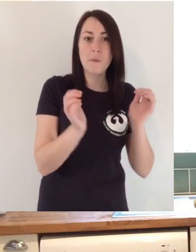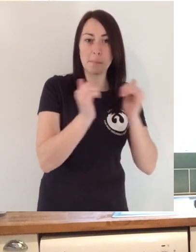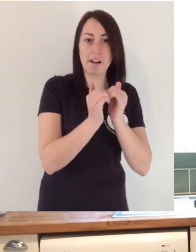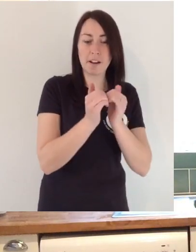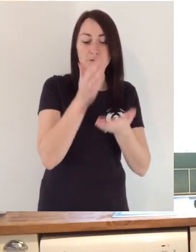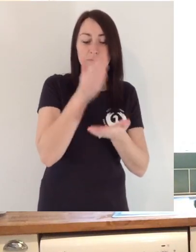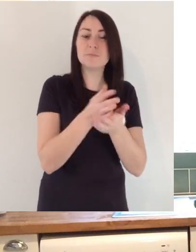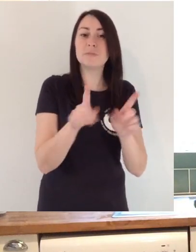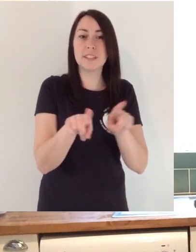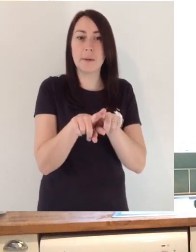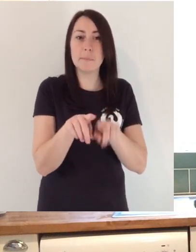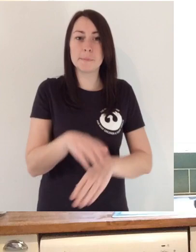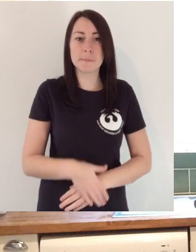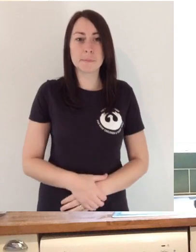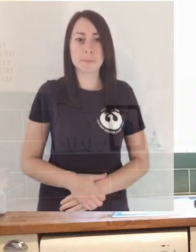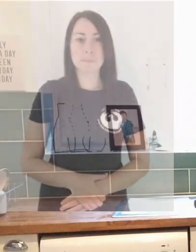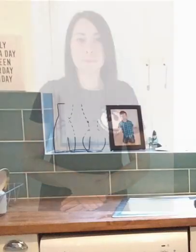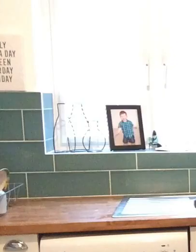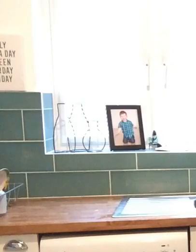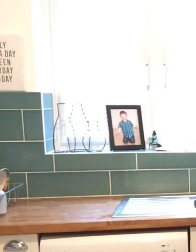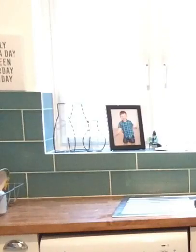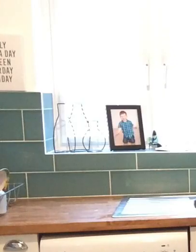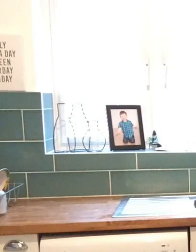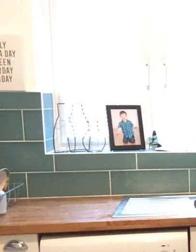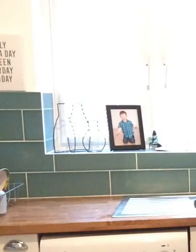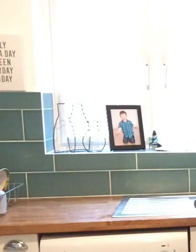And you'll do the same with the red pepper.